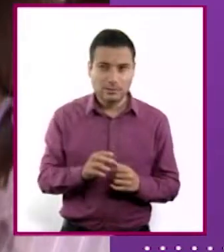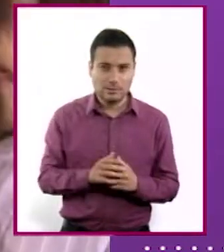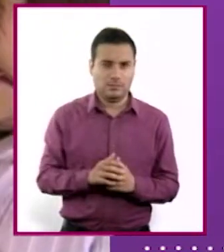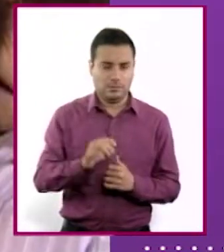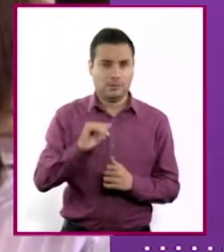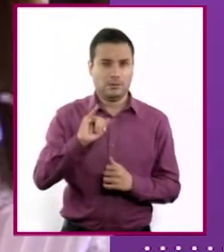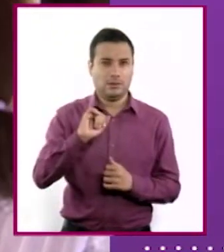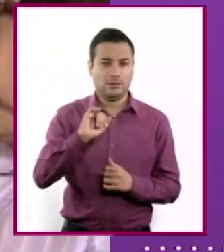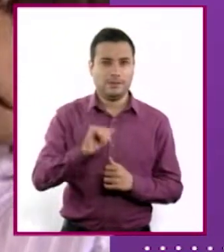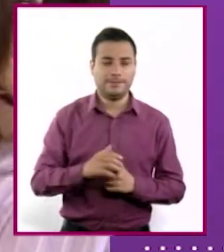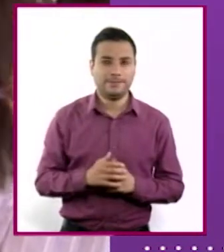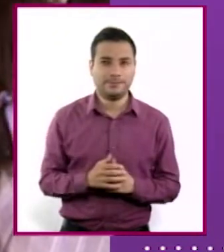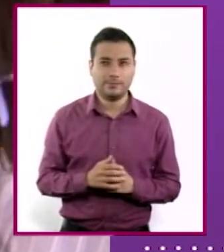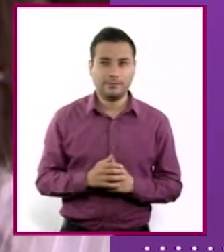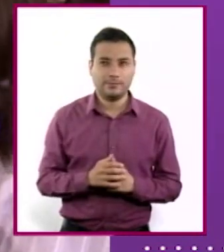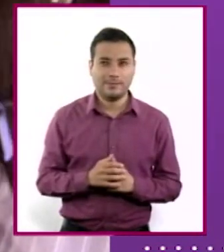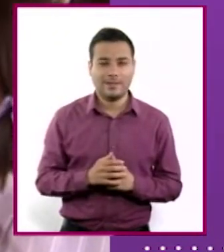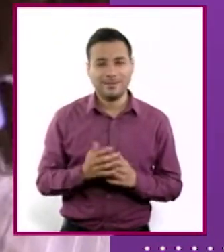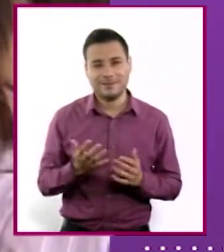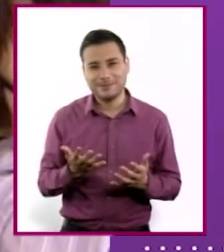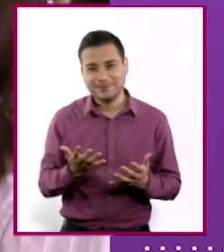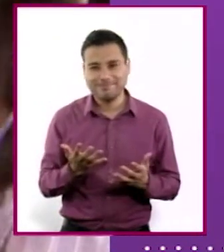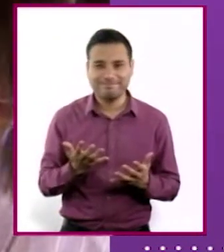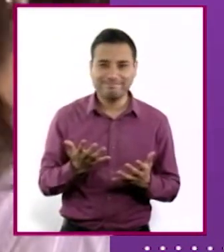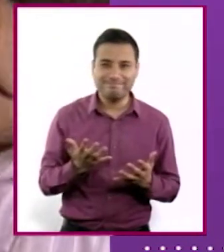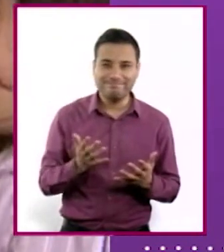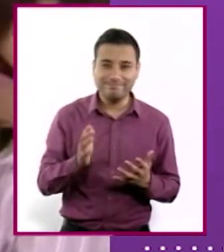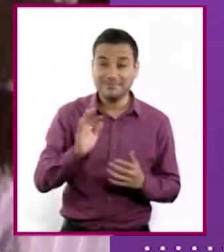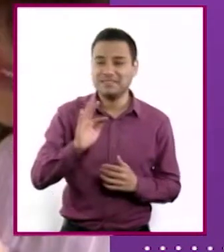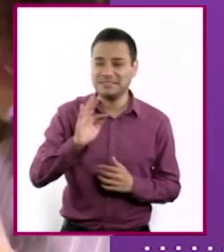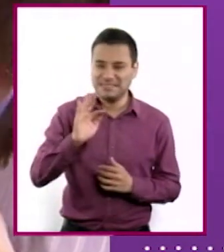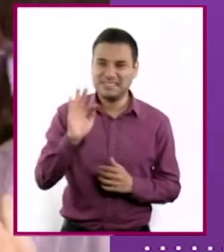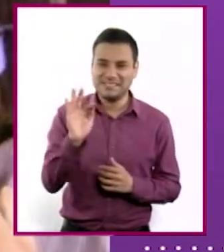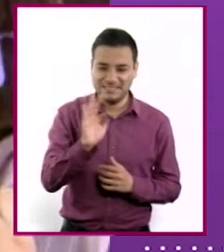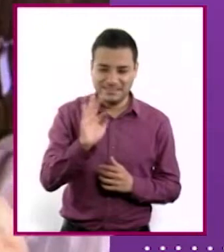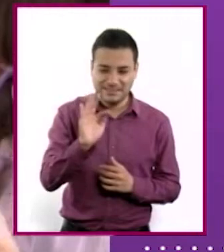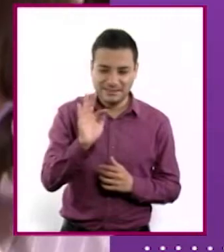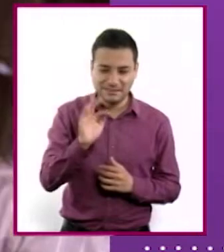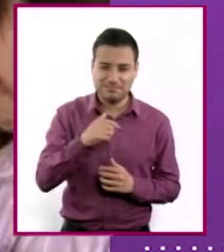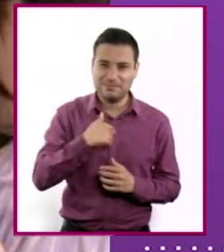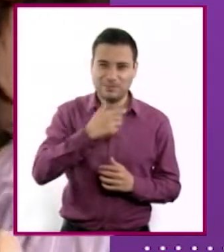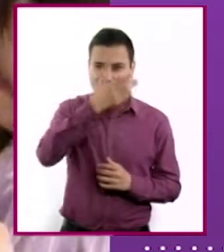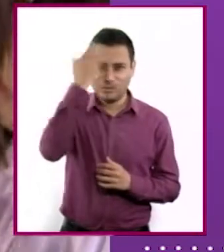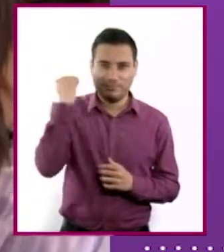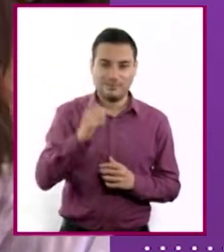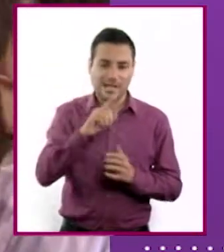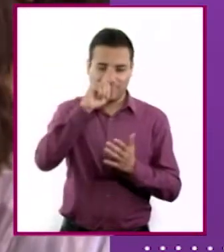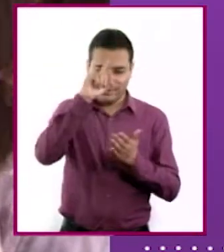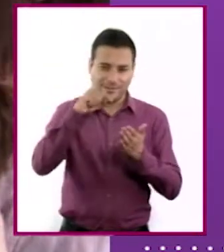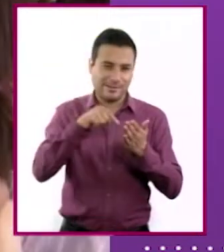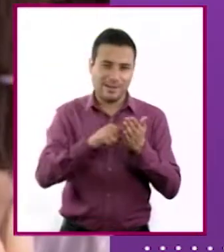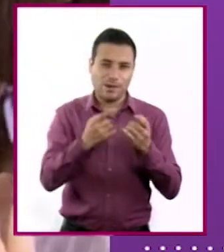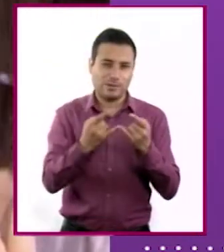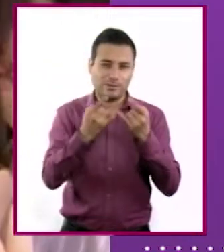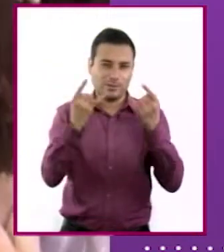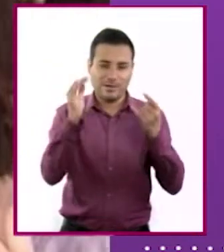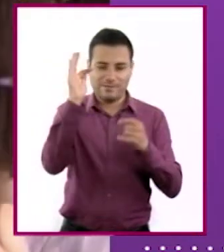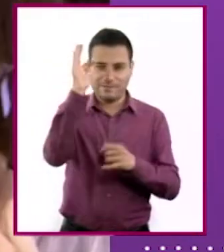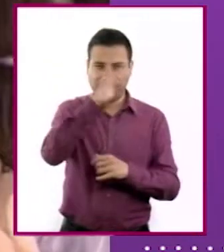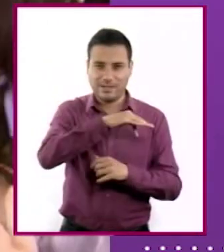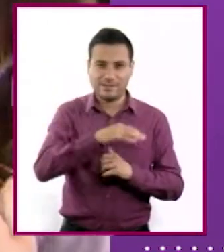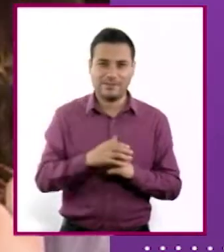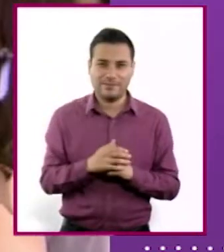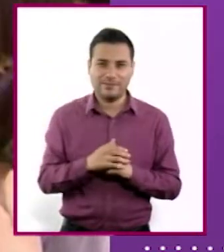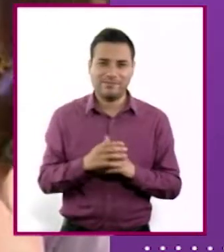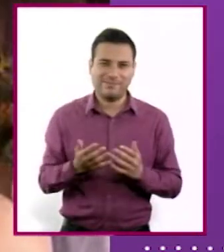course. Well, maybe. I don't know. I don't think it's a true story. A lot of